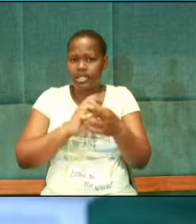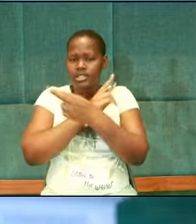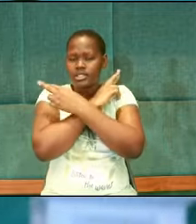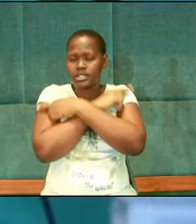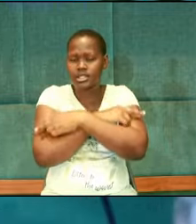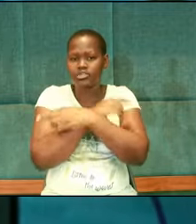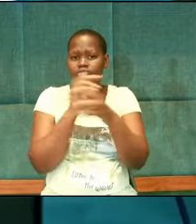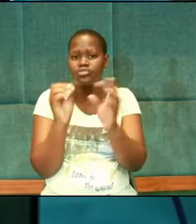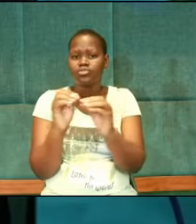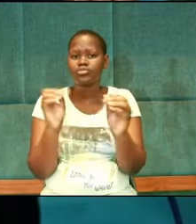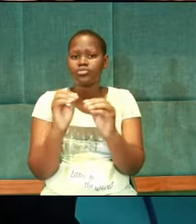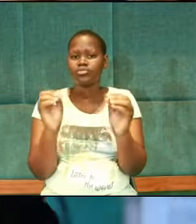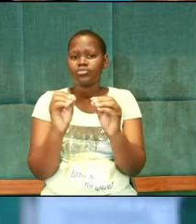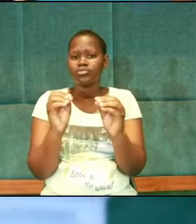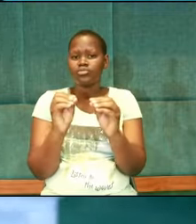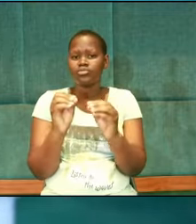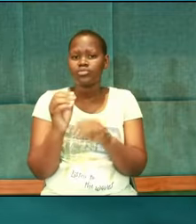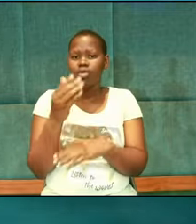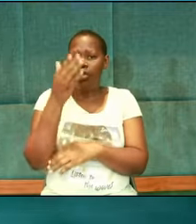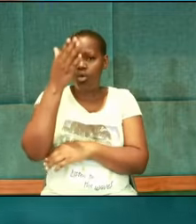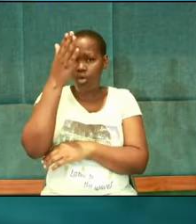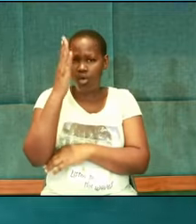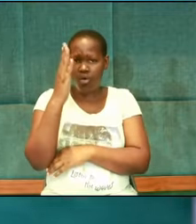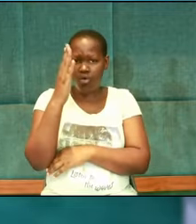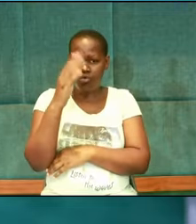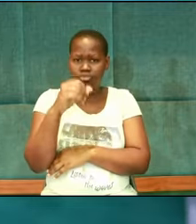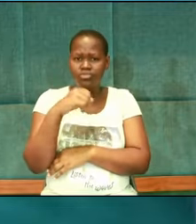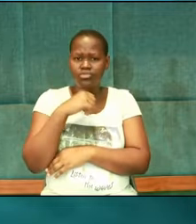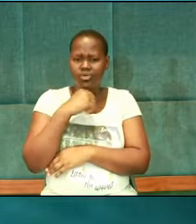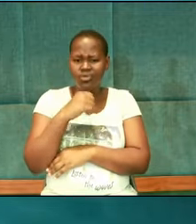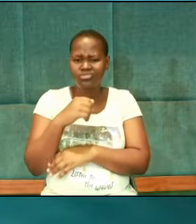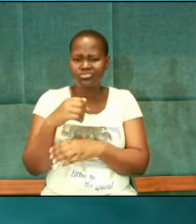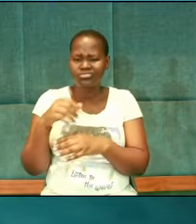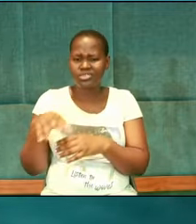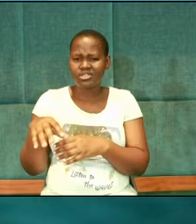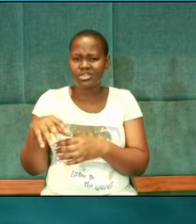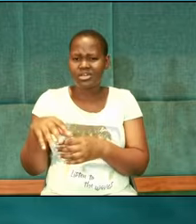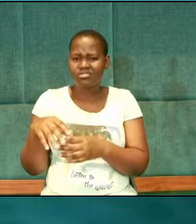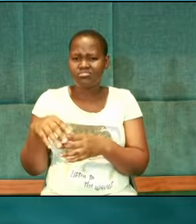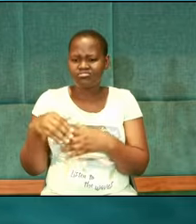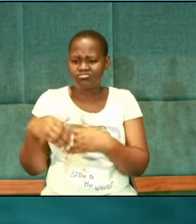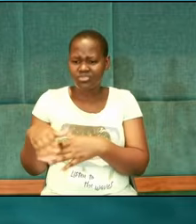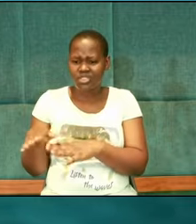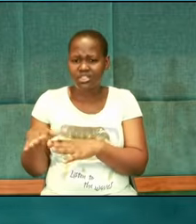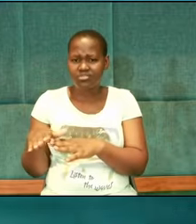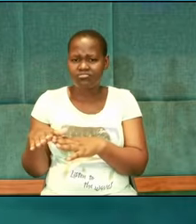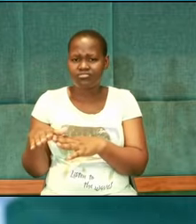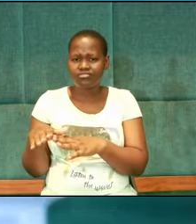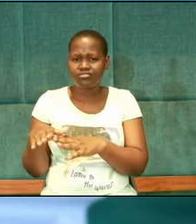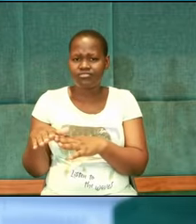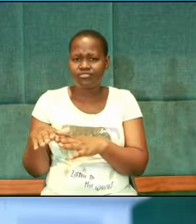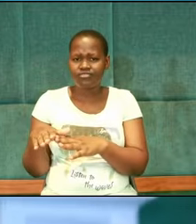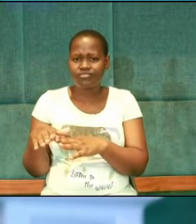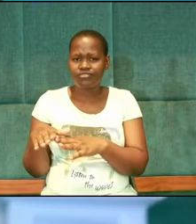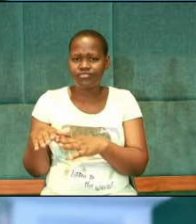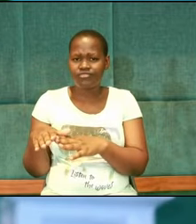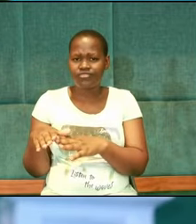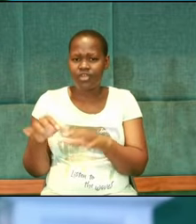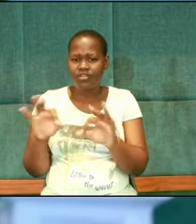God will not shield your family from disagreements, from arguing with your